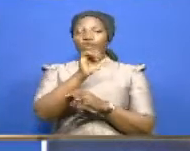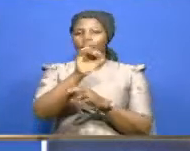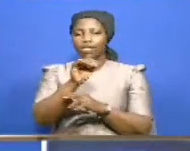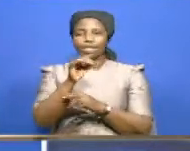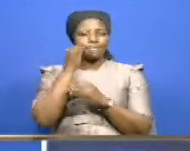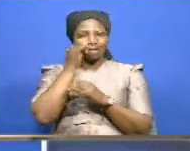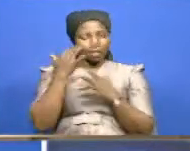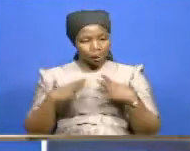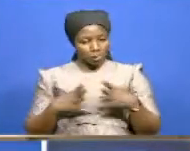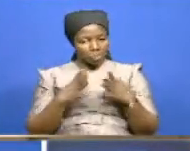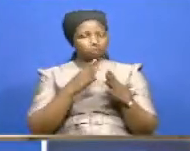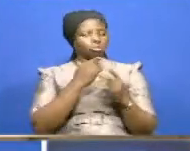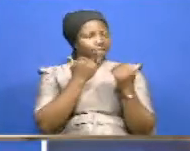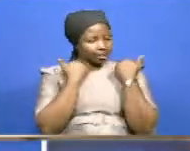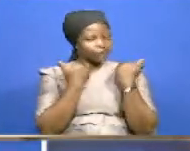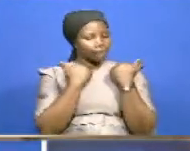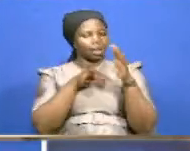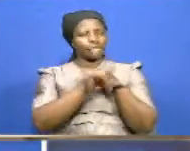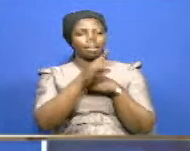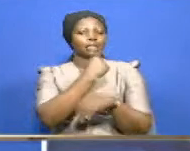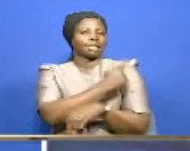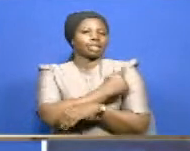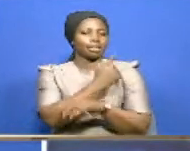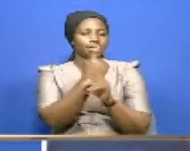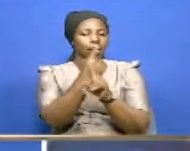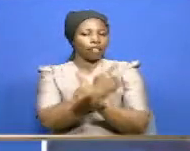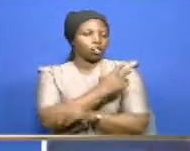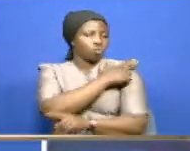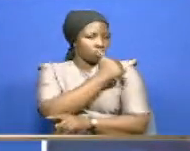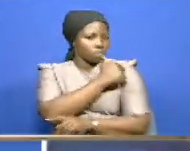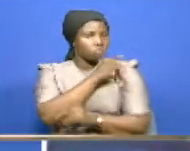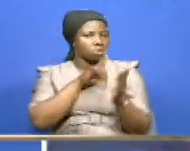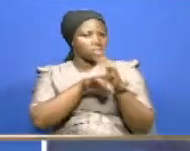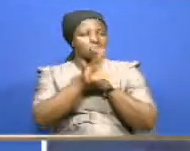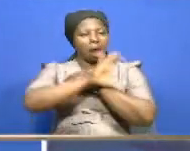admitted to various health facilities countrywide, while